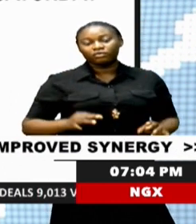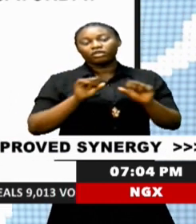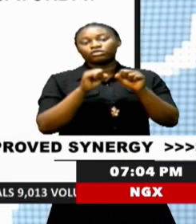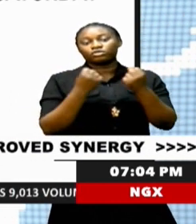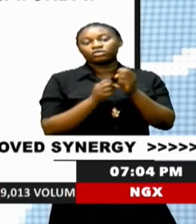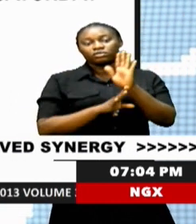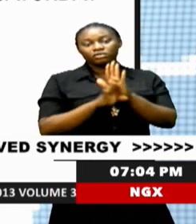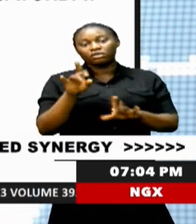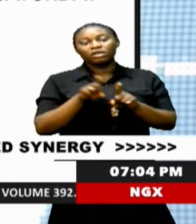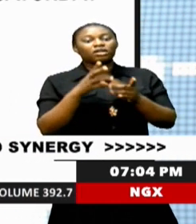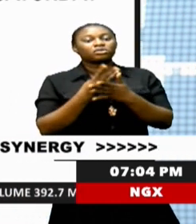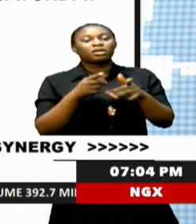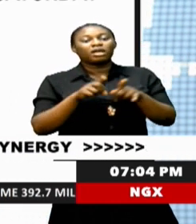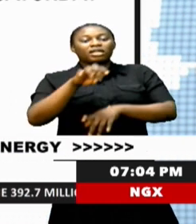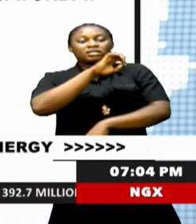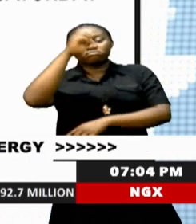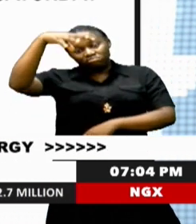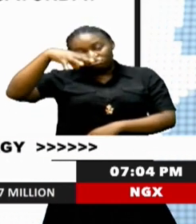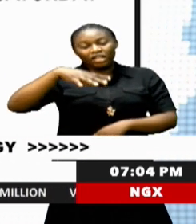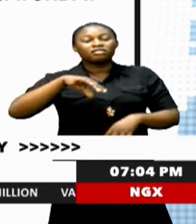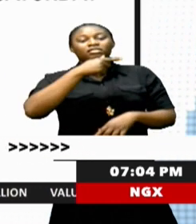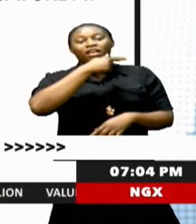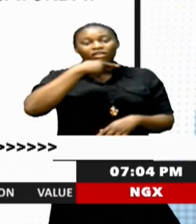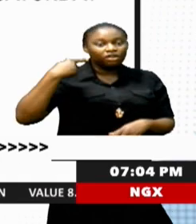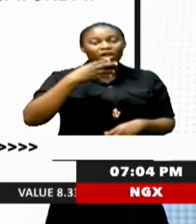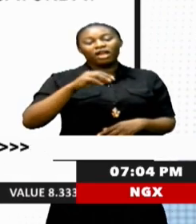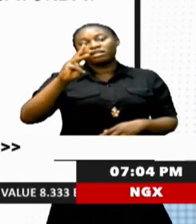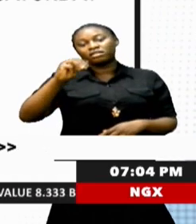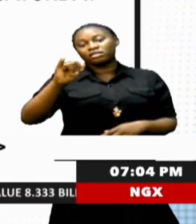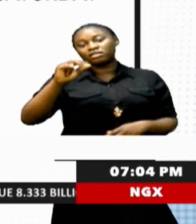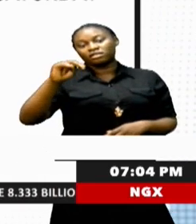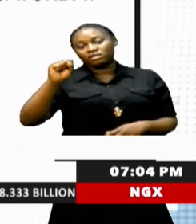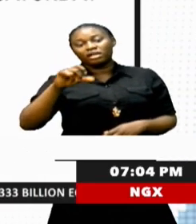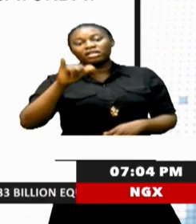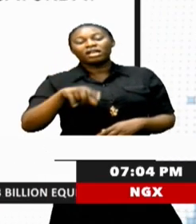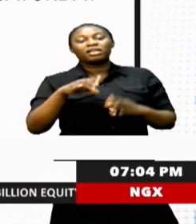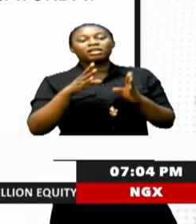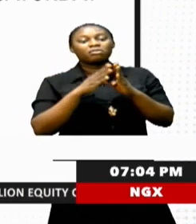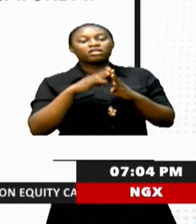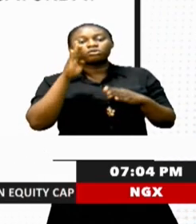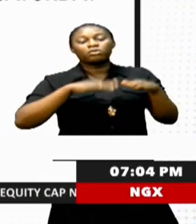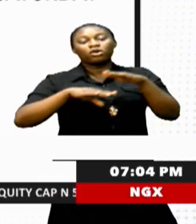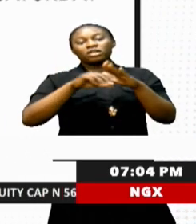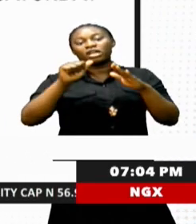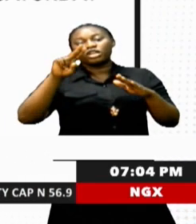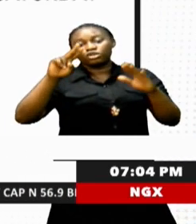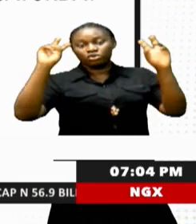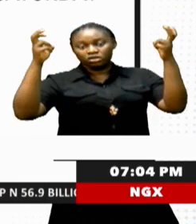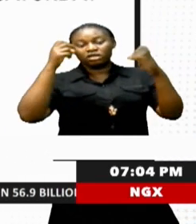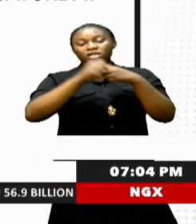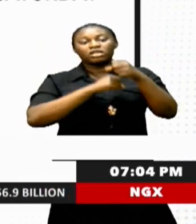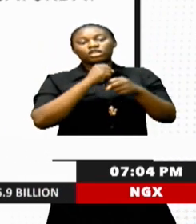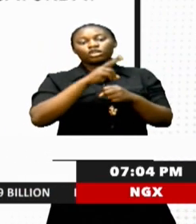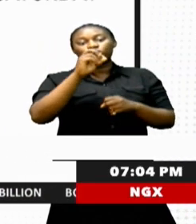development, as well as energy, mines and agriculture. The meeting will be convened under the AU theme of the year